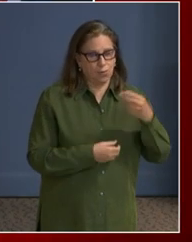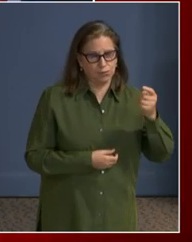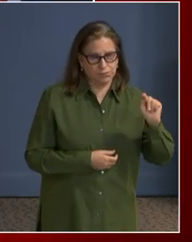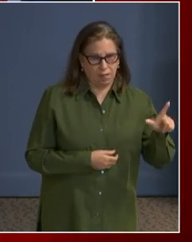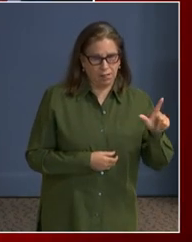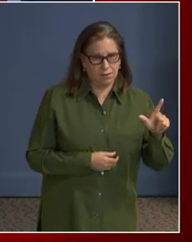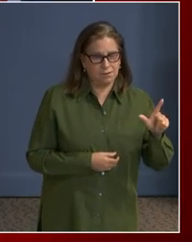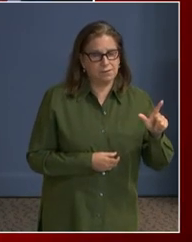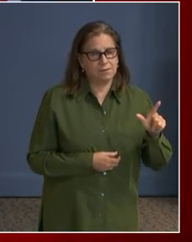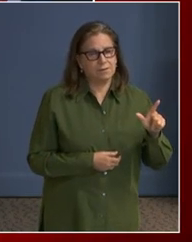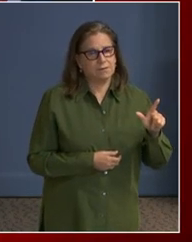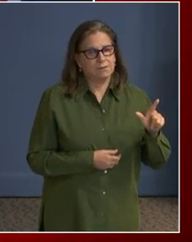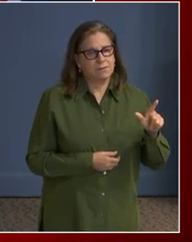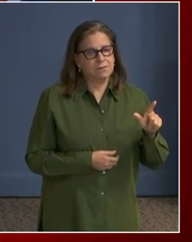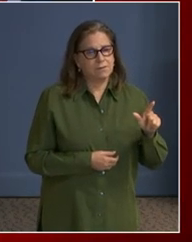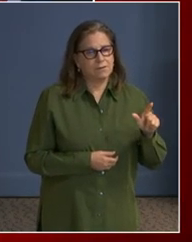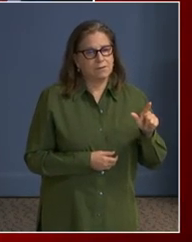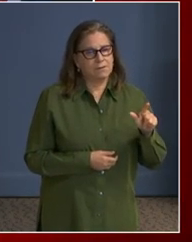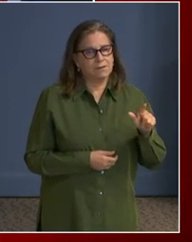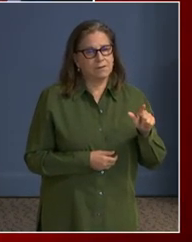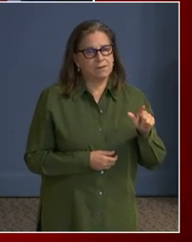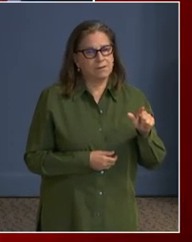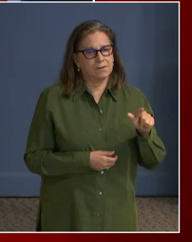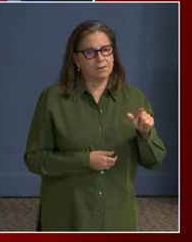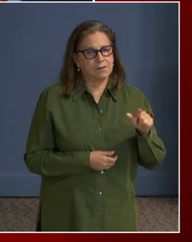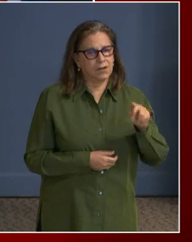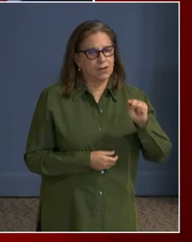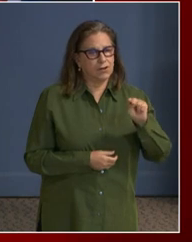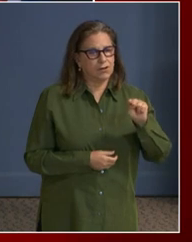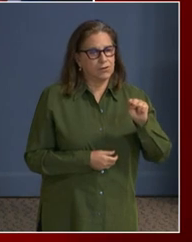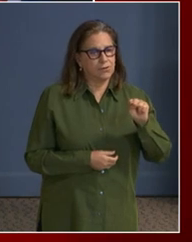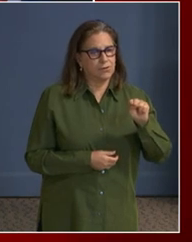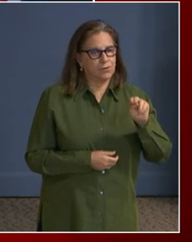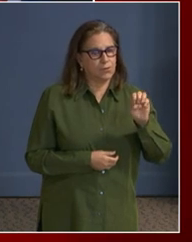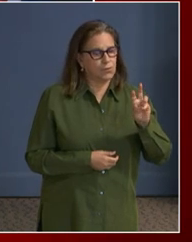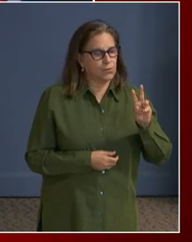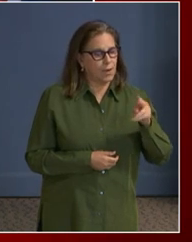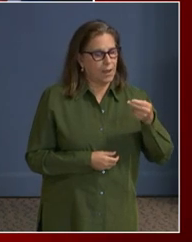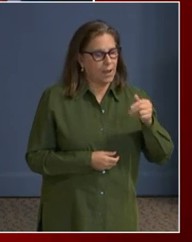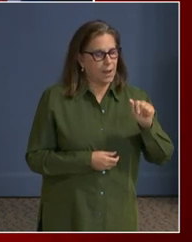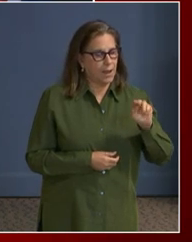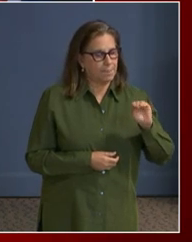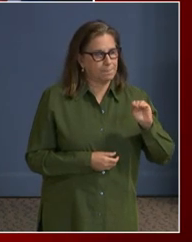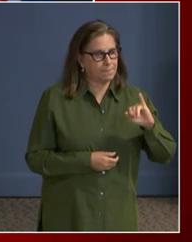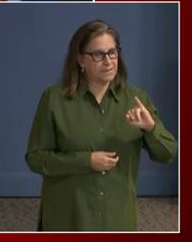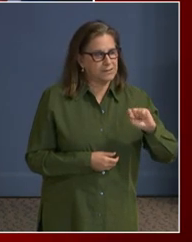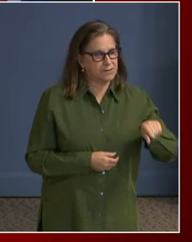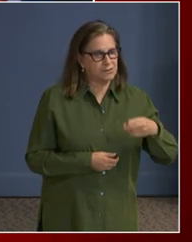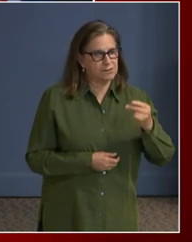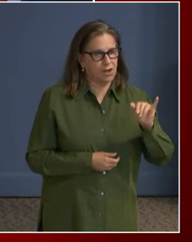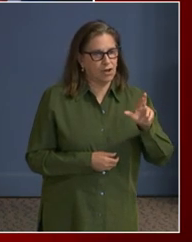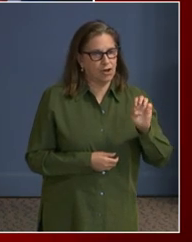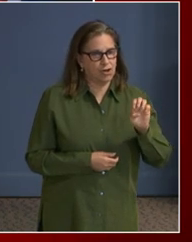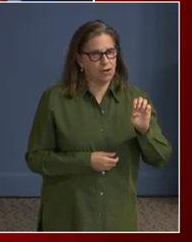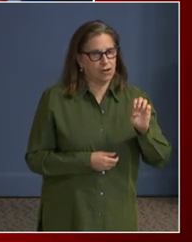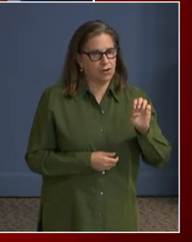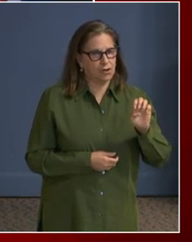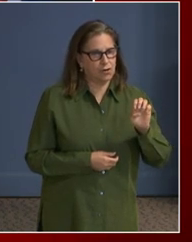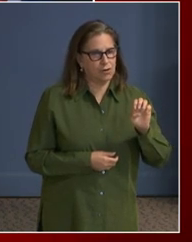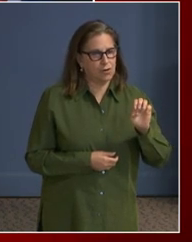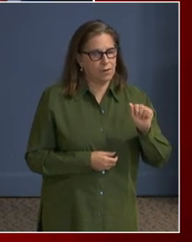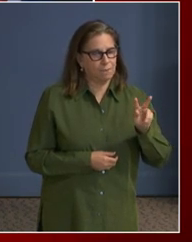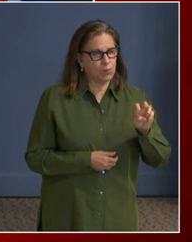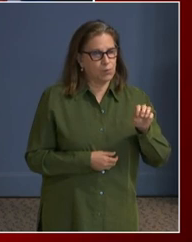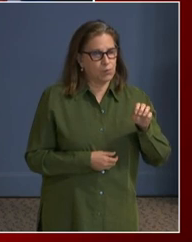of New Hampshire Avenue, we got a call for an unconscious person. When we arrived on the scene, we found a 40-year-old male,